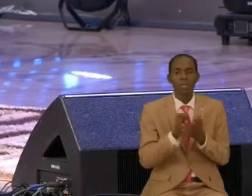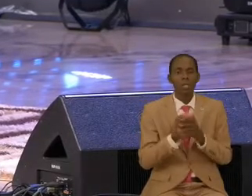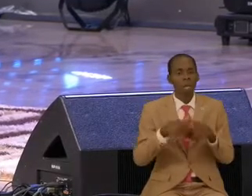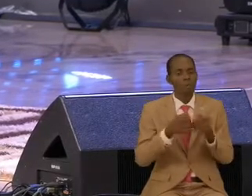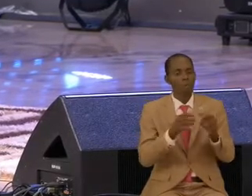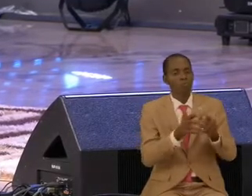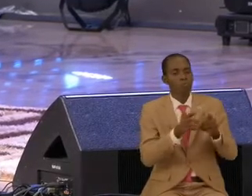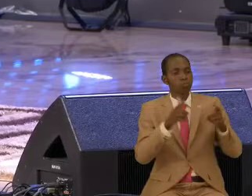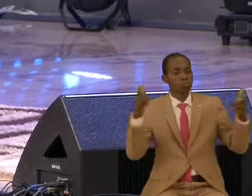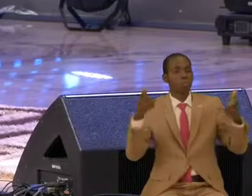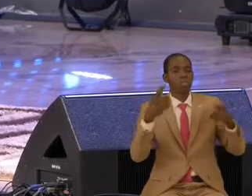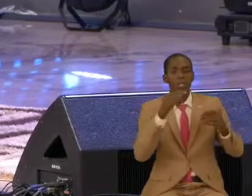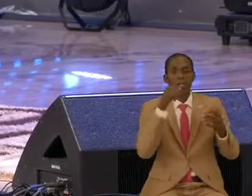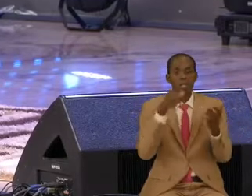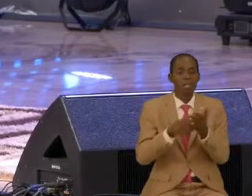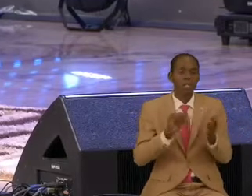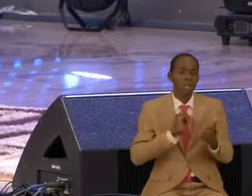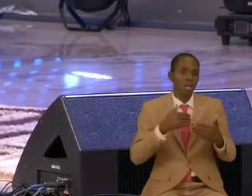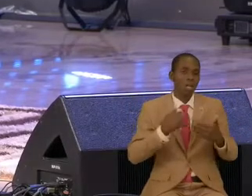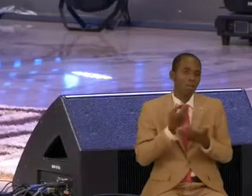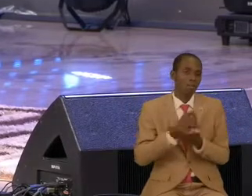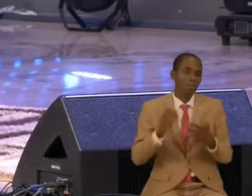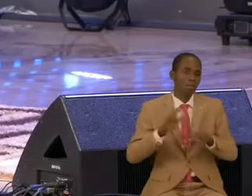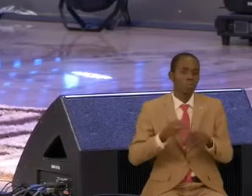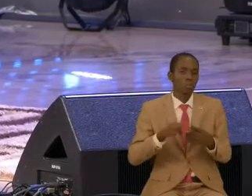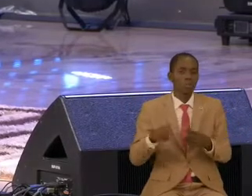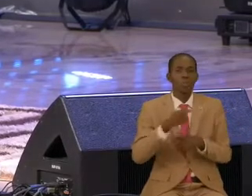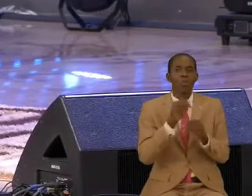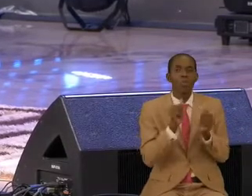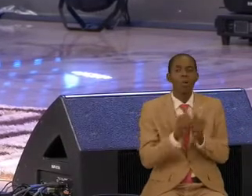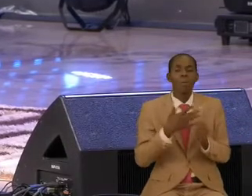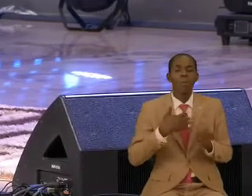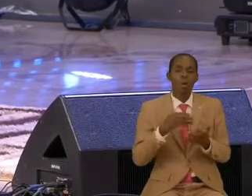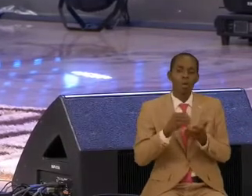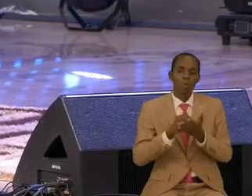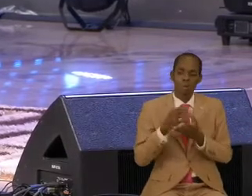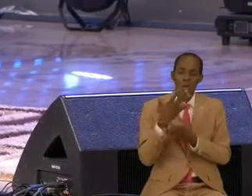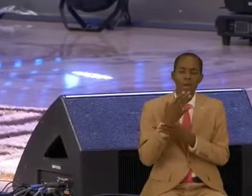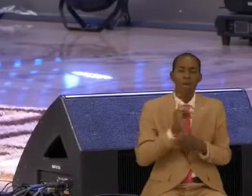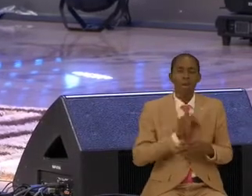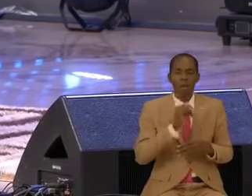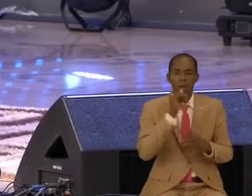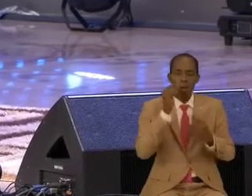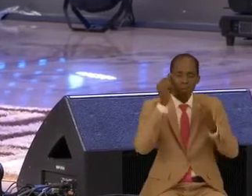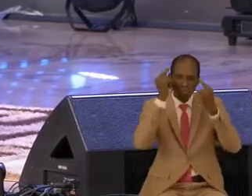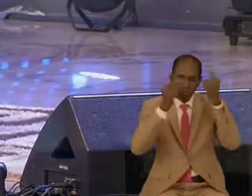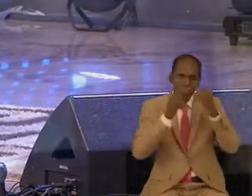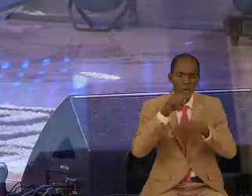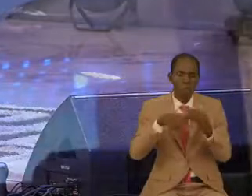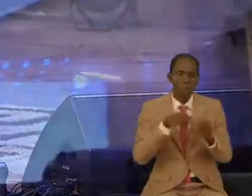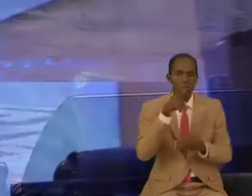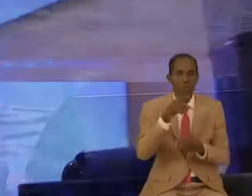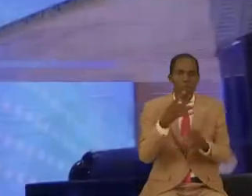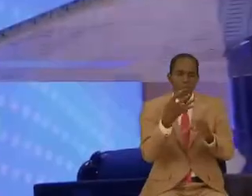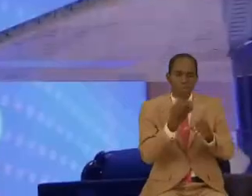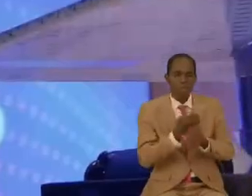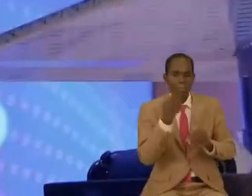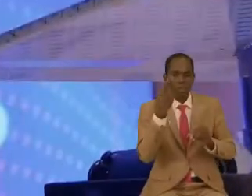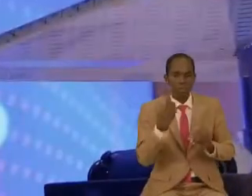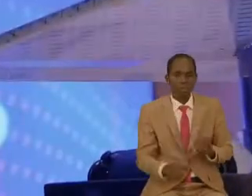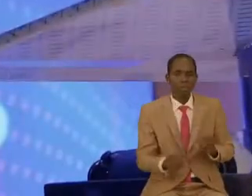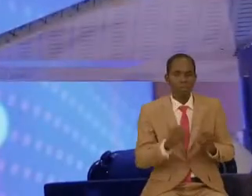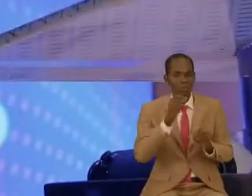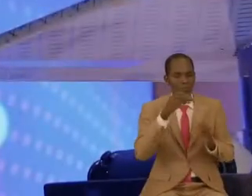written unto you with my own hands. I'm concerned about you. Take the content of this letter,